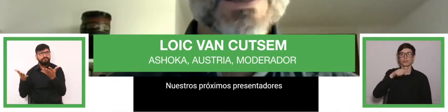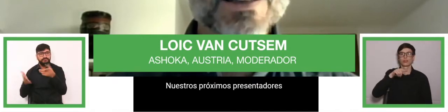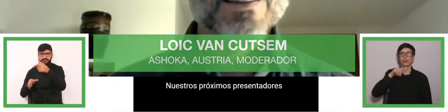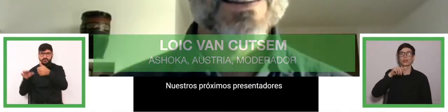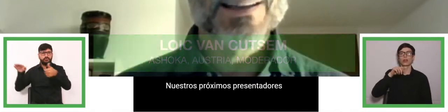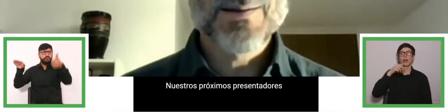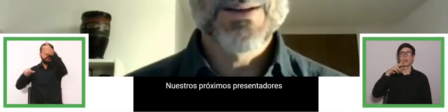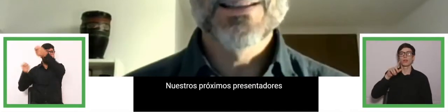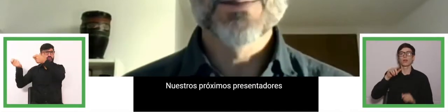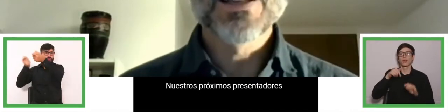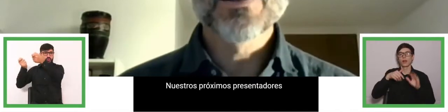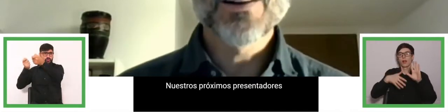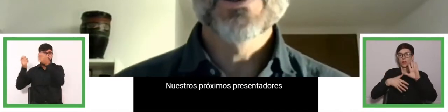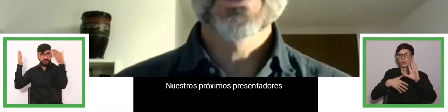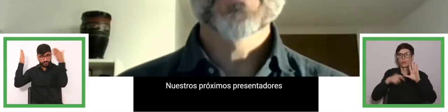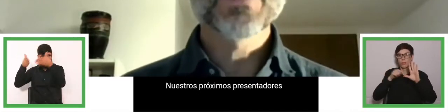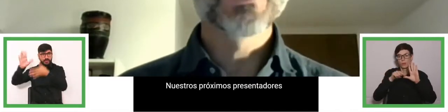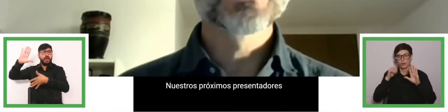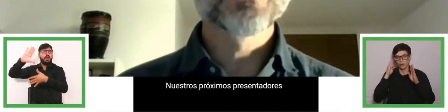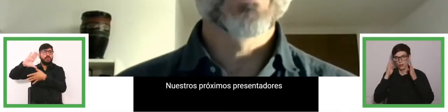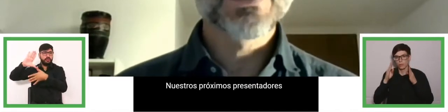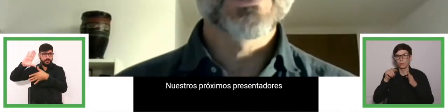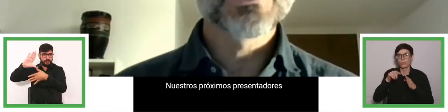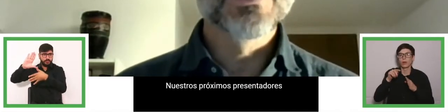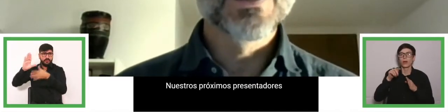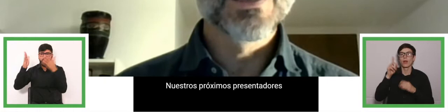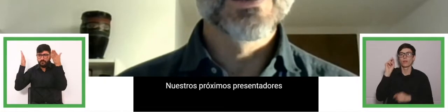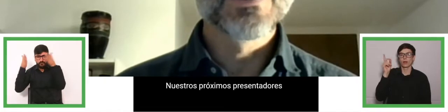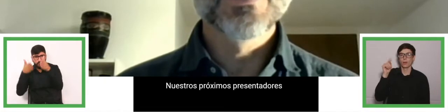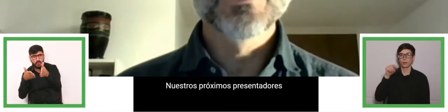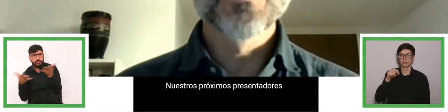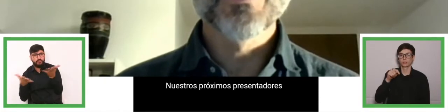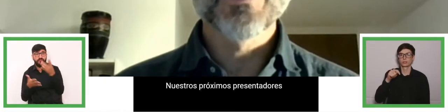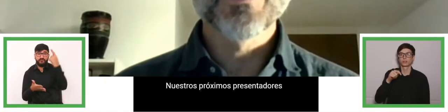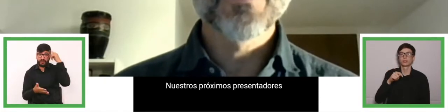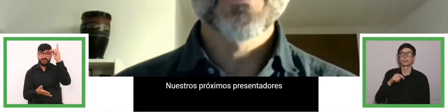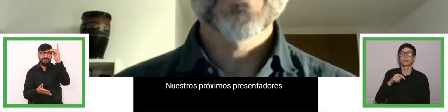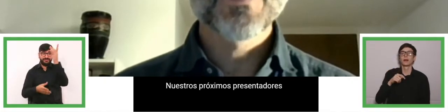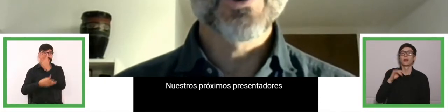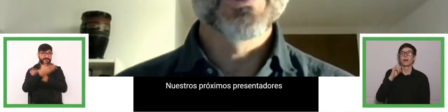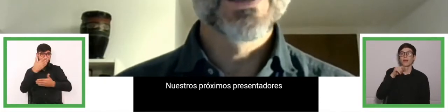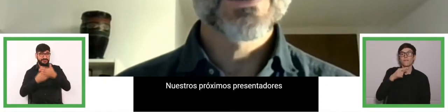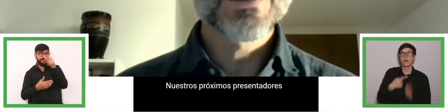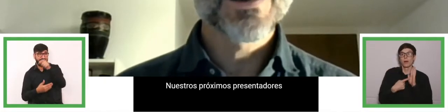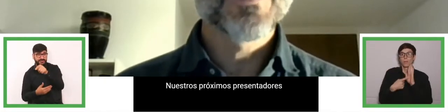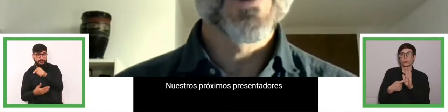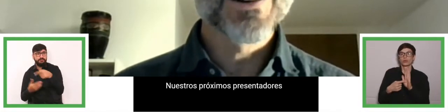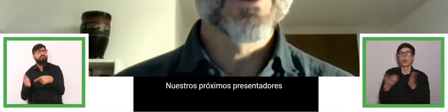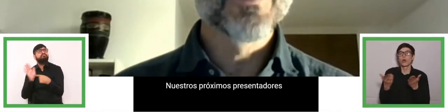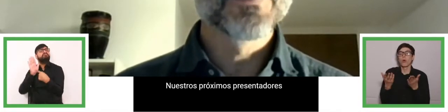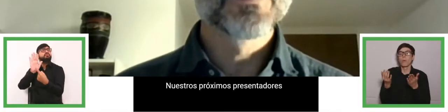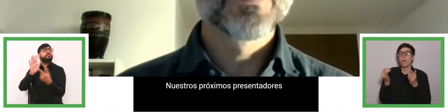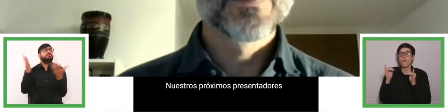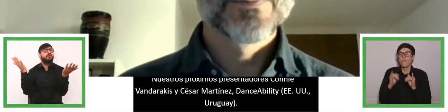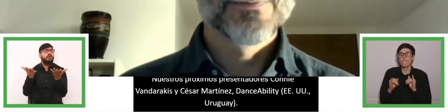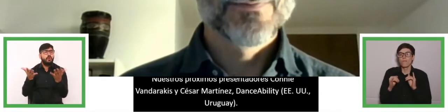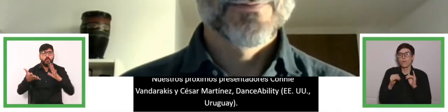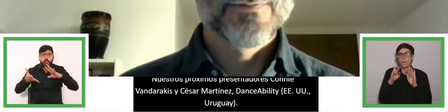be presenting the DanceAbility methodology and its replication in Uruguay. Connie and César, welcome.